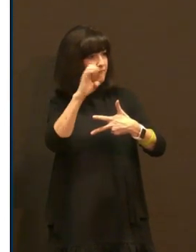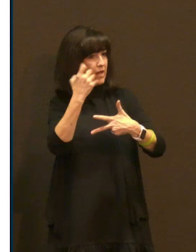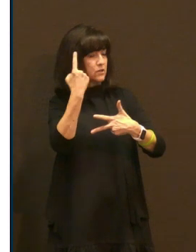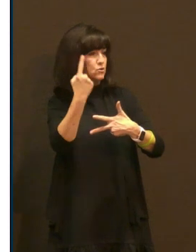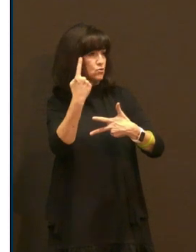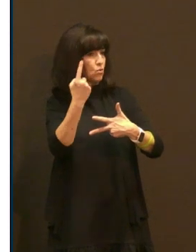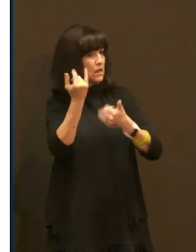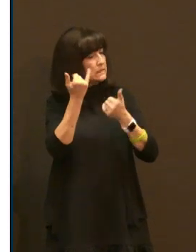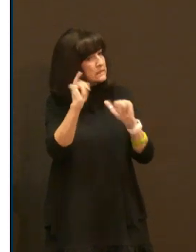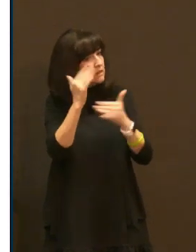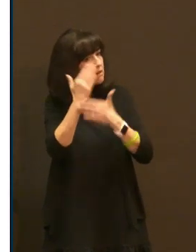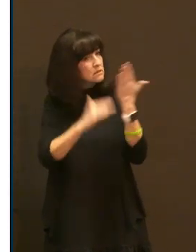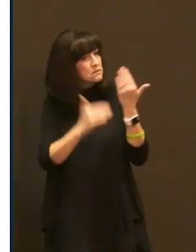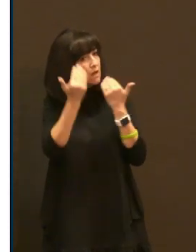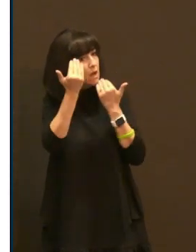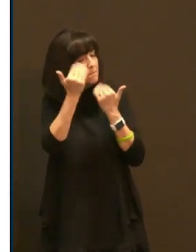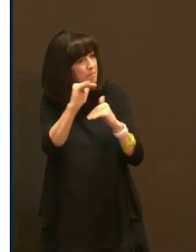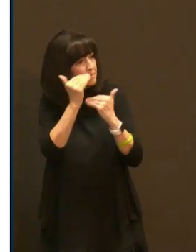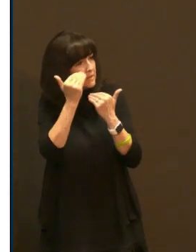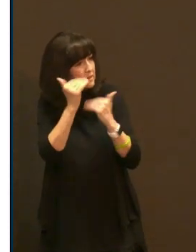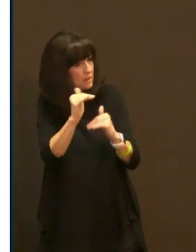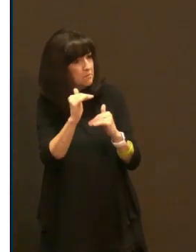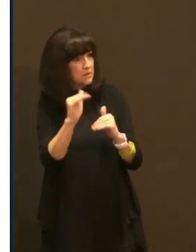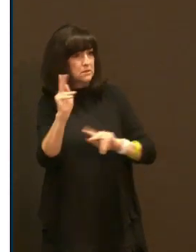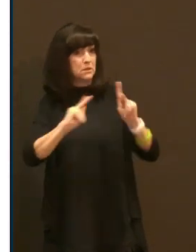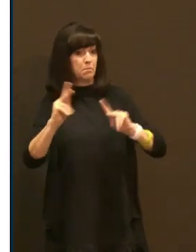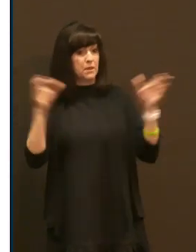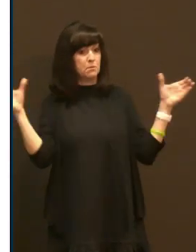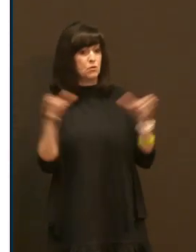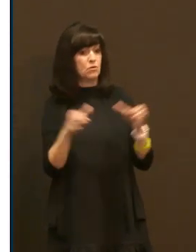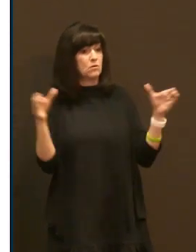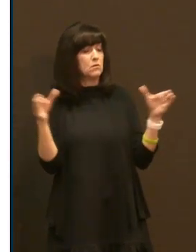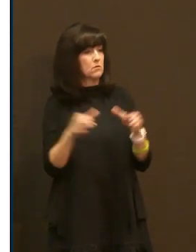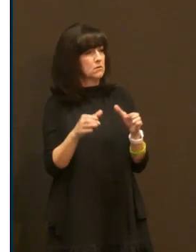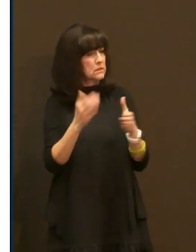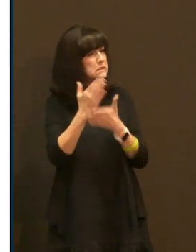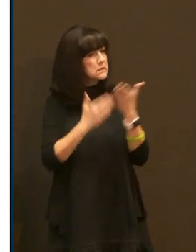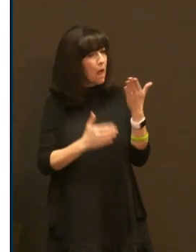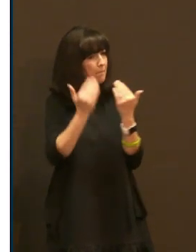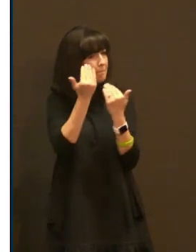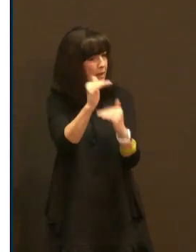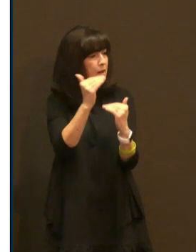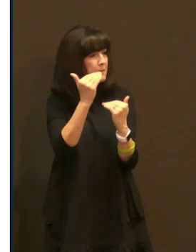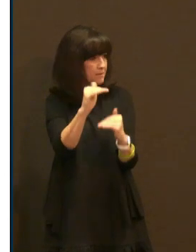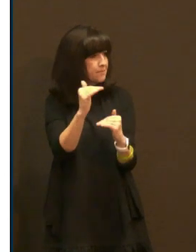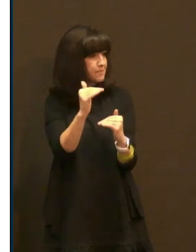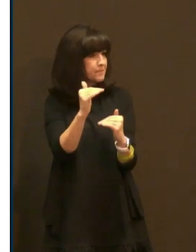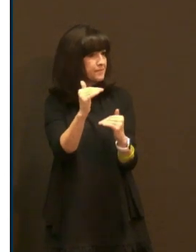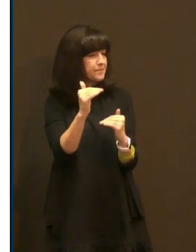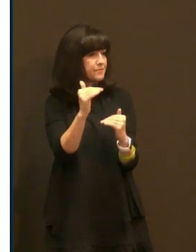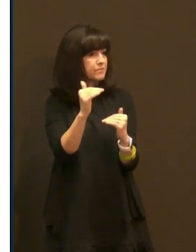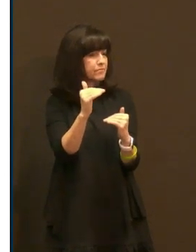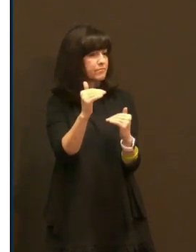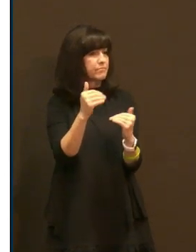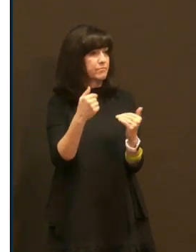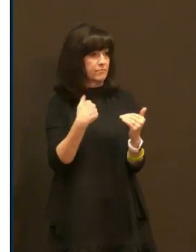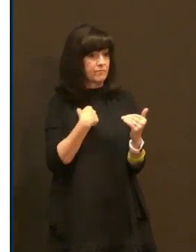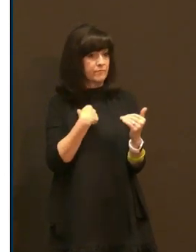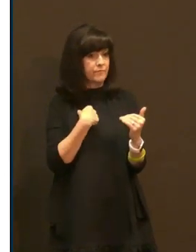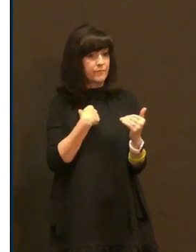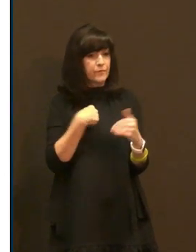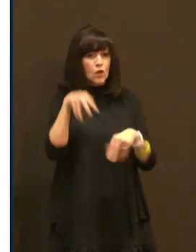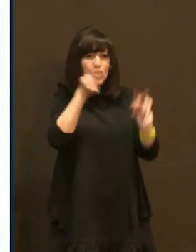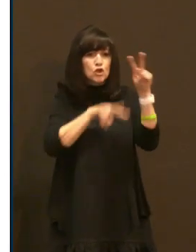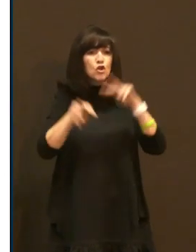sector limitations in terms of circulation and gatherings, but we're going to quickly move to, I was looking at traffic